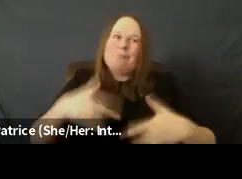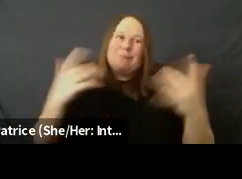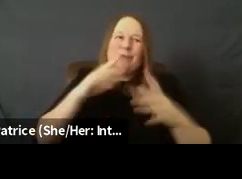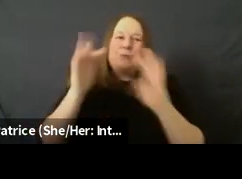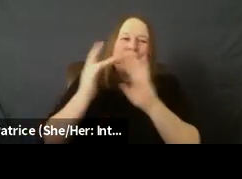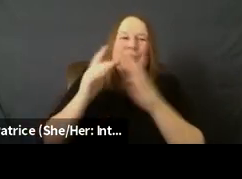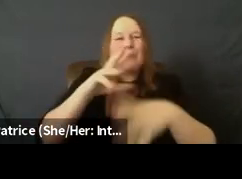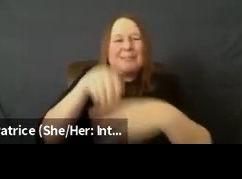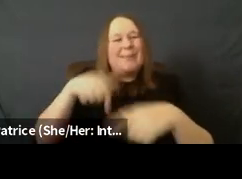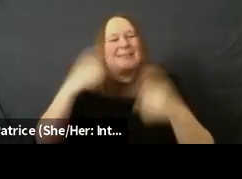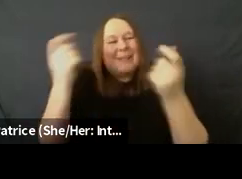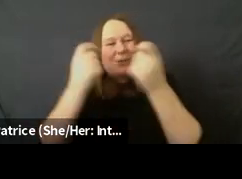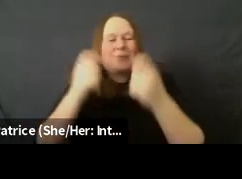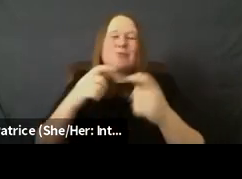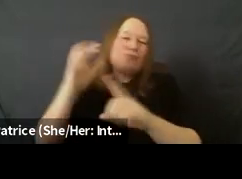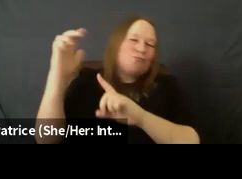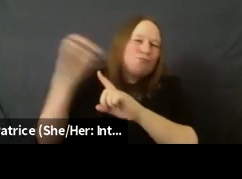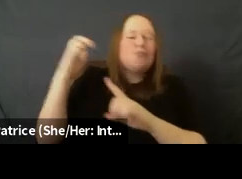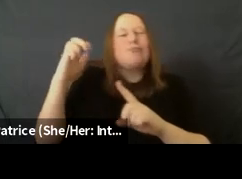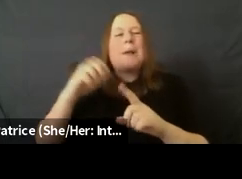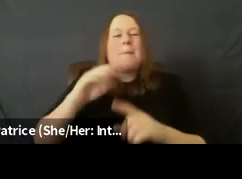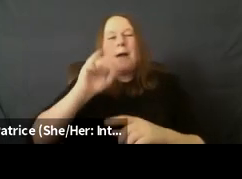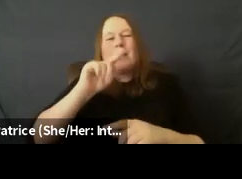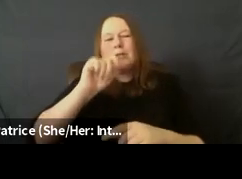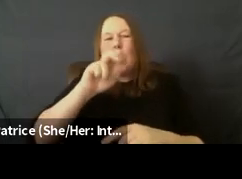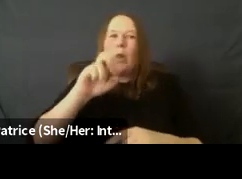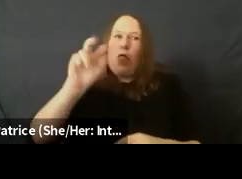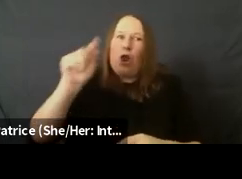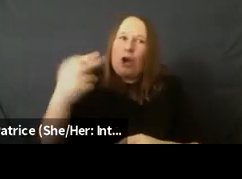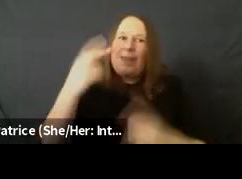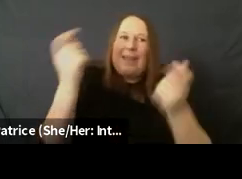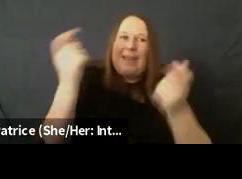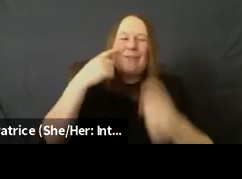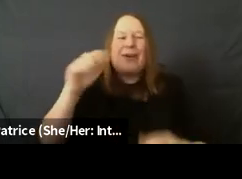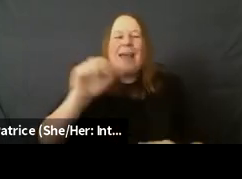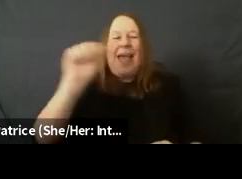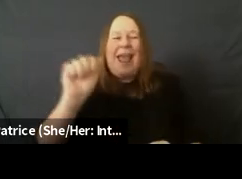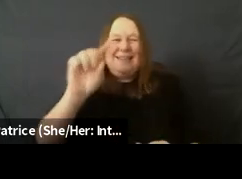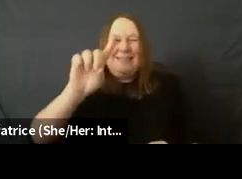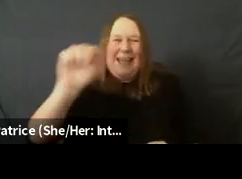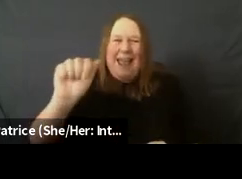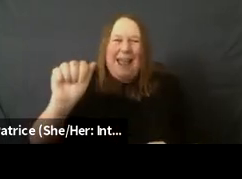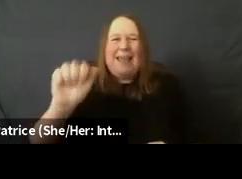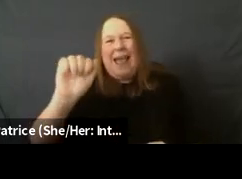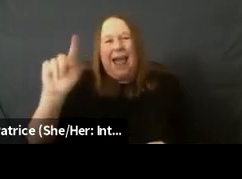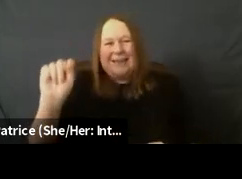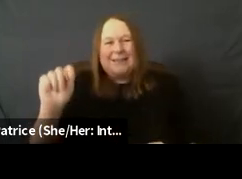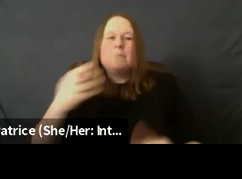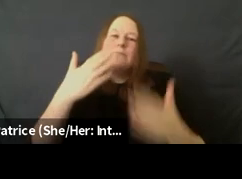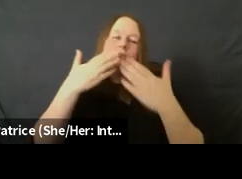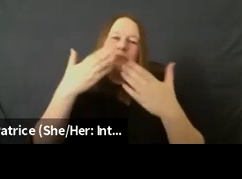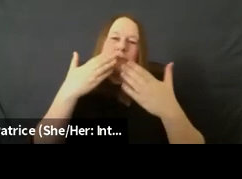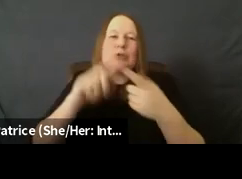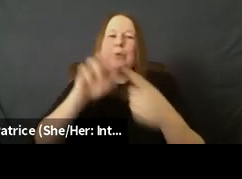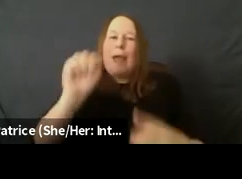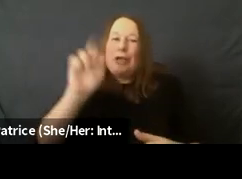this celebration of a remarkable milestone, the 30th anniversary of the American with Disabilities Act. My thanks to